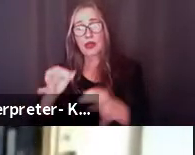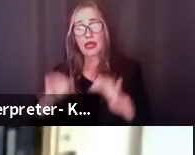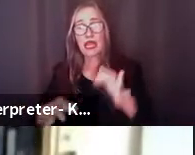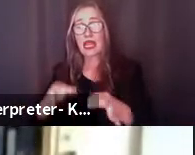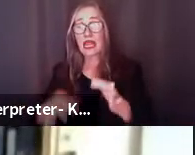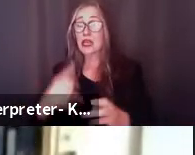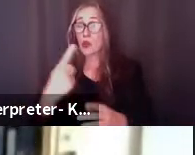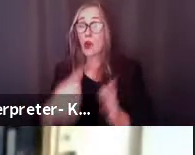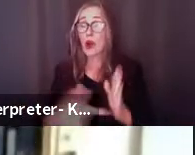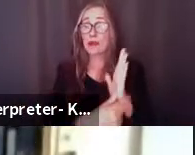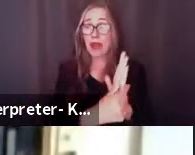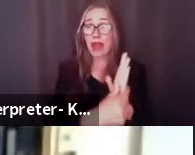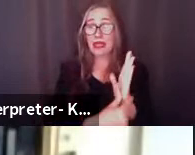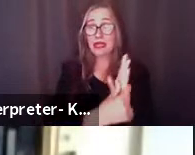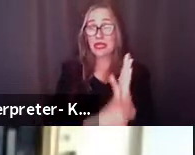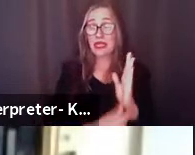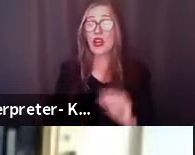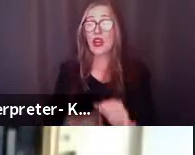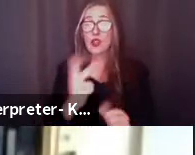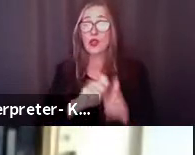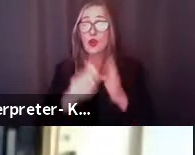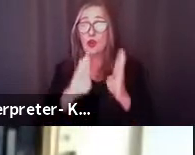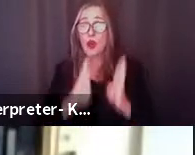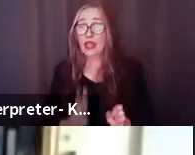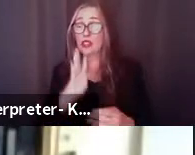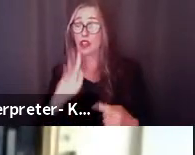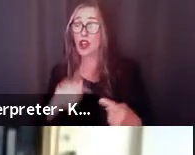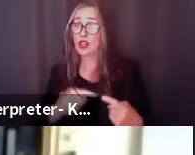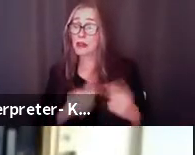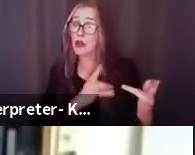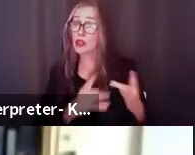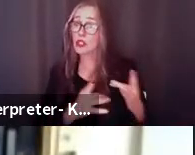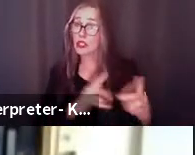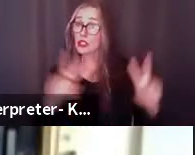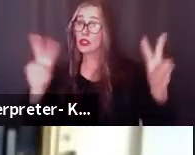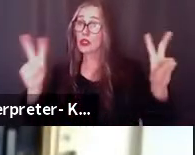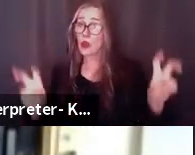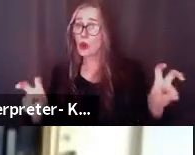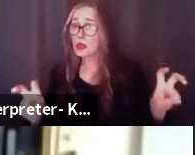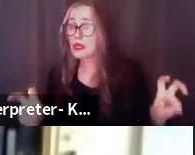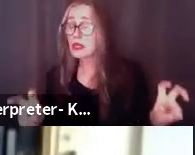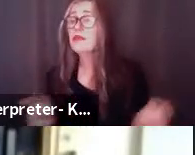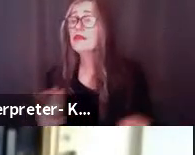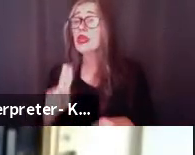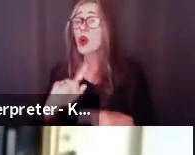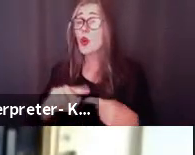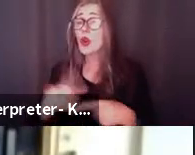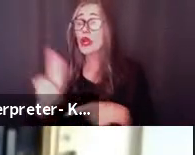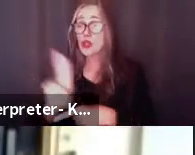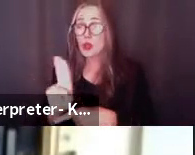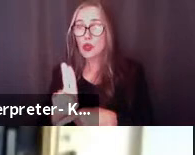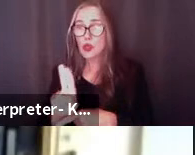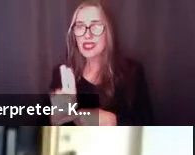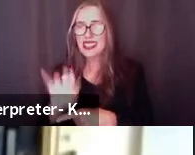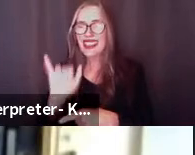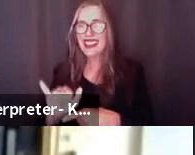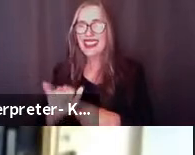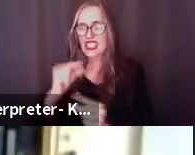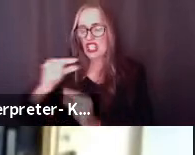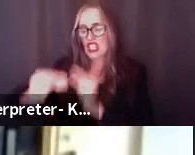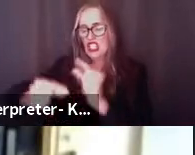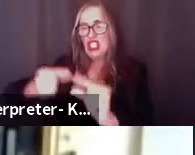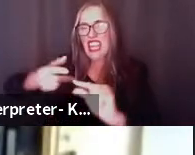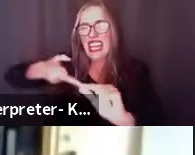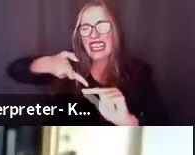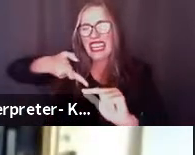and rosemarie garland thompson write about their concern quote that the use of these genetic scissors meaning crispr and